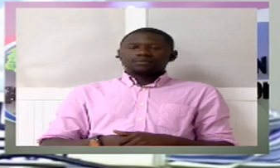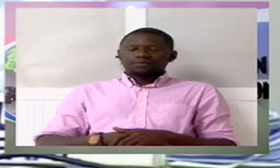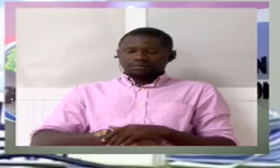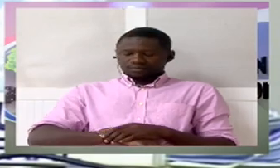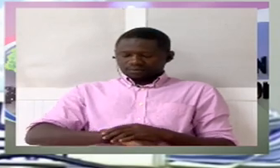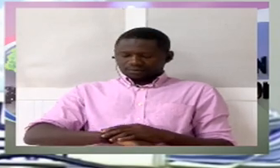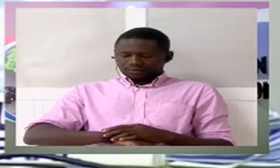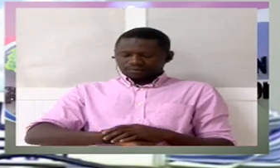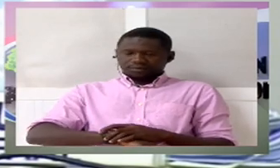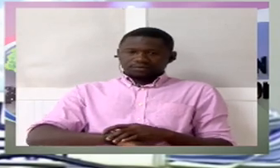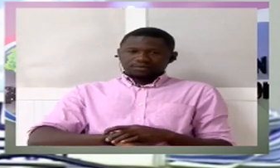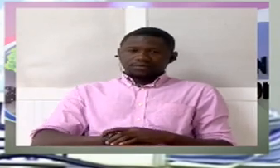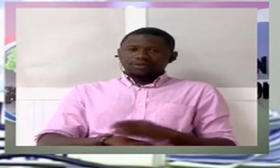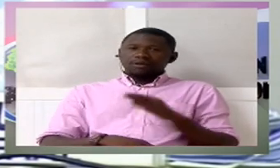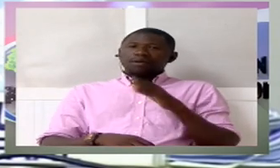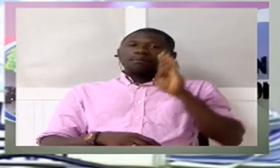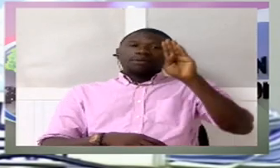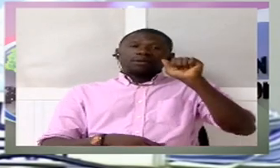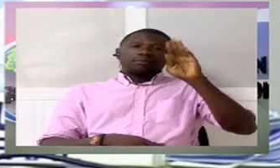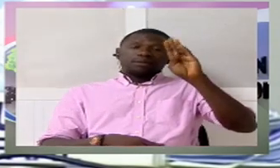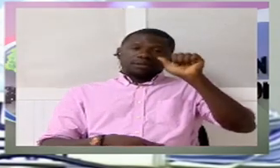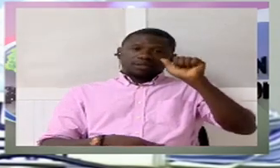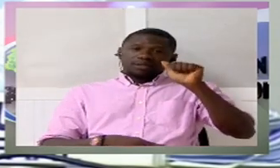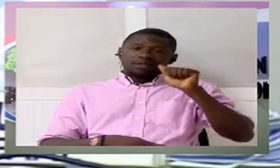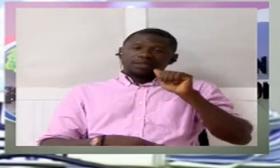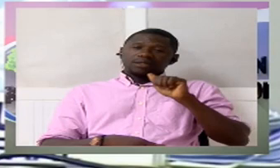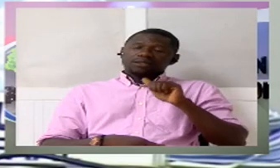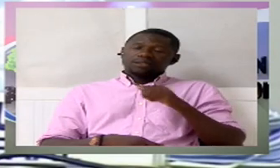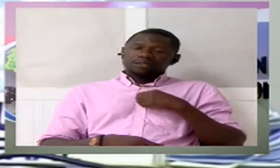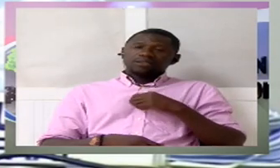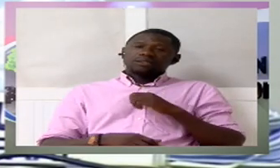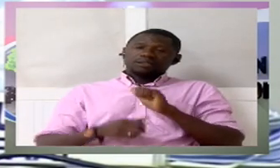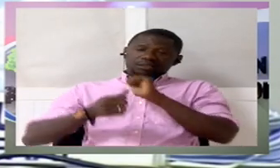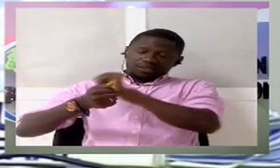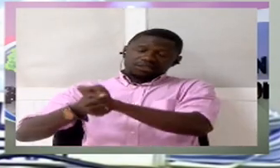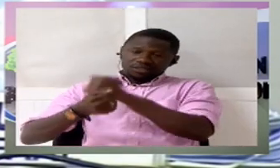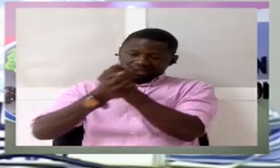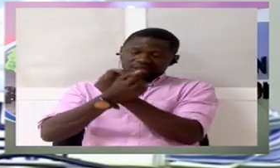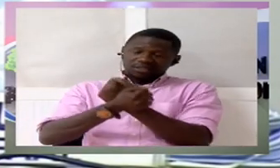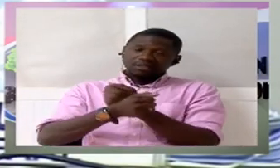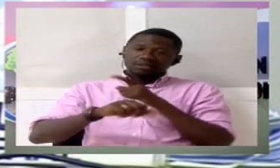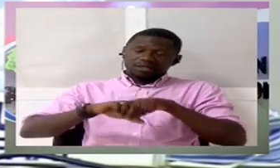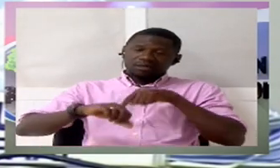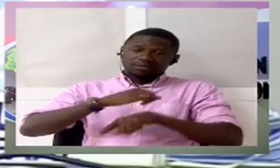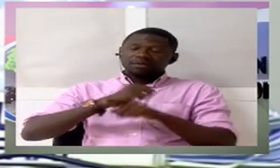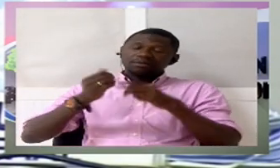Baba served his time in prison. Baba yala wato ki kasoro abang. He was not released. Mabula.